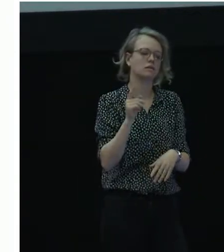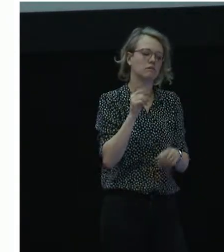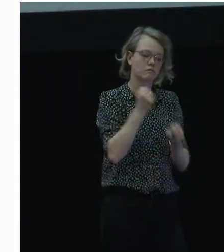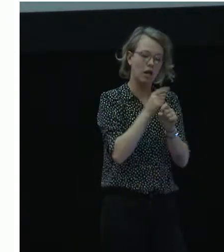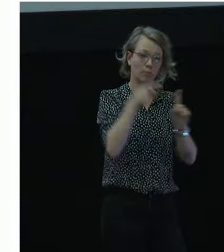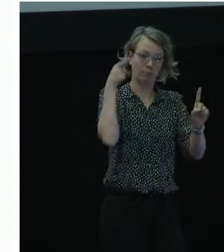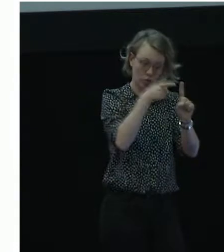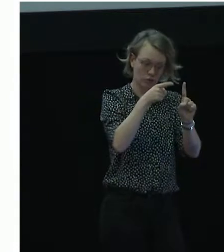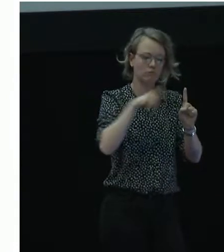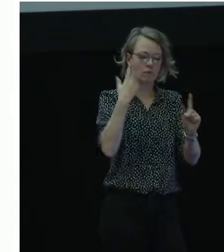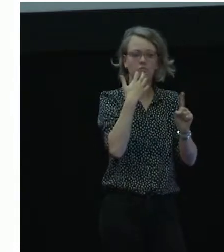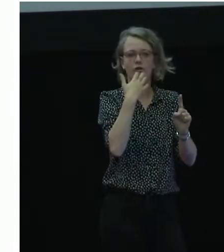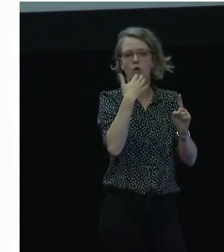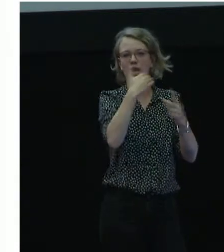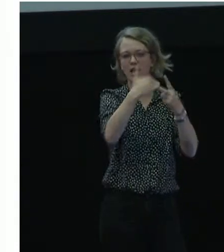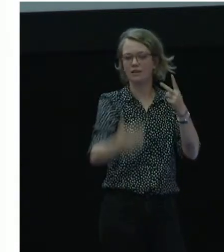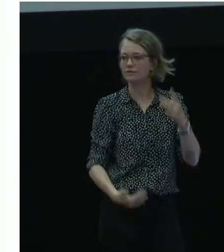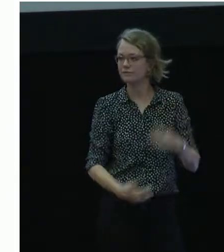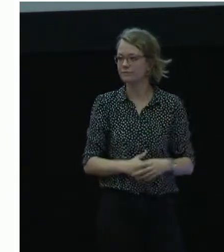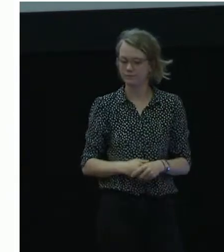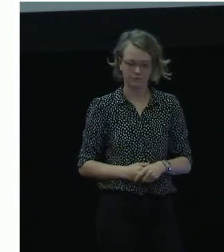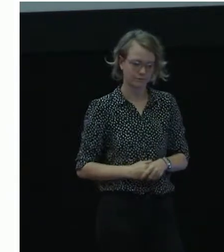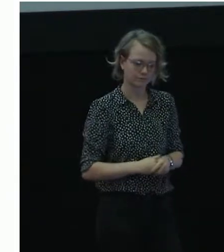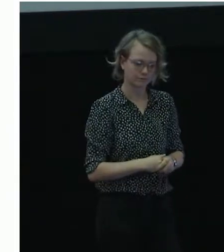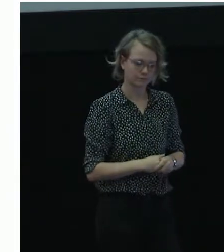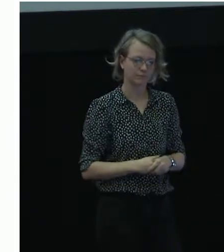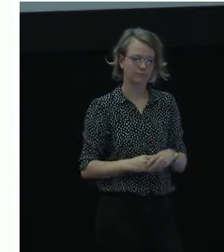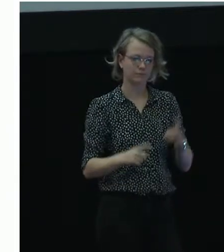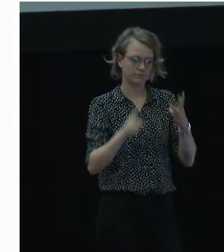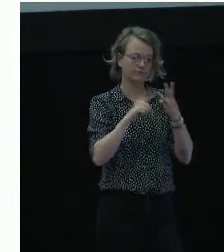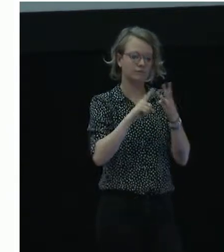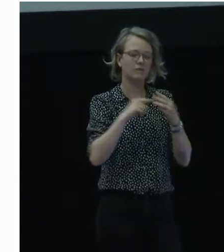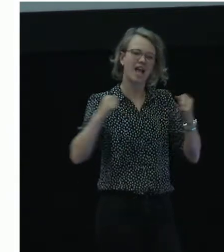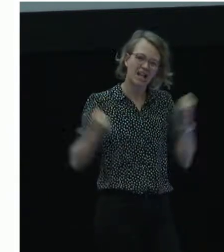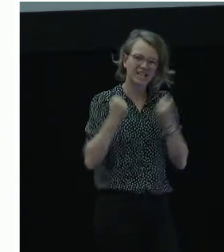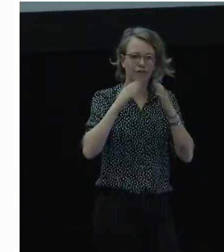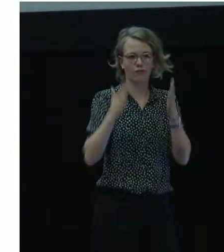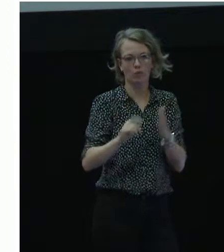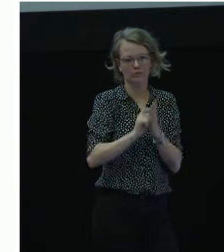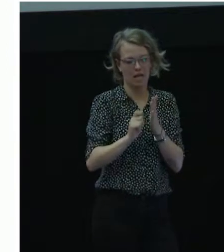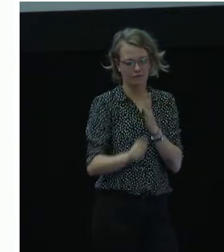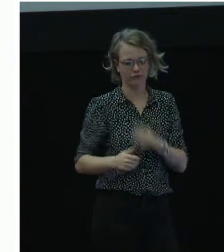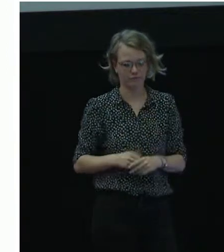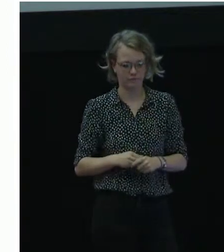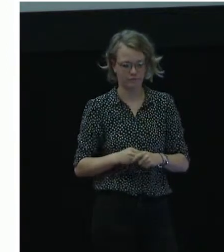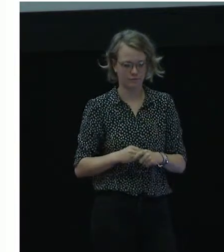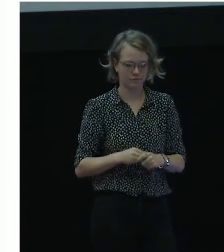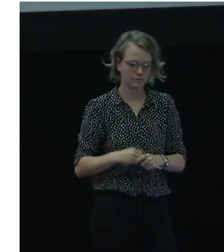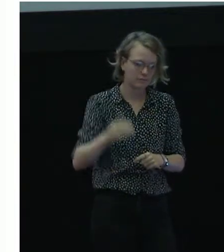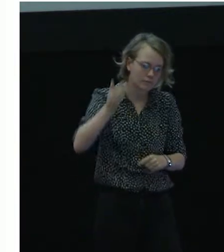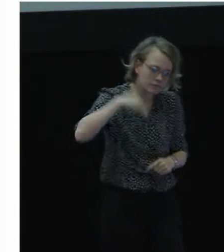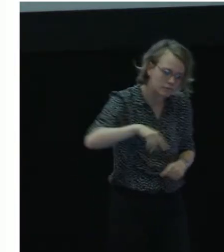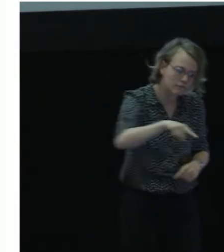And write in a journalistic style. Make your point and then explain it. Write in an active form.